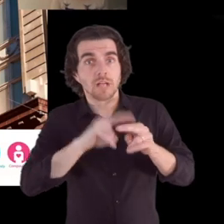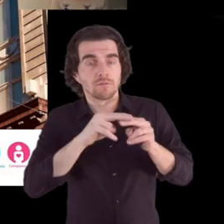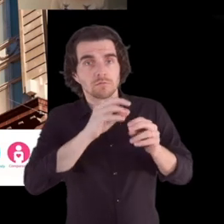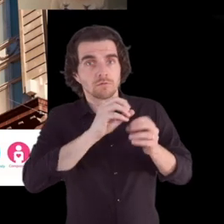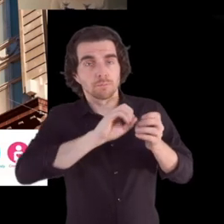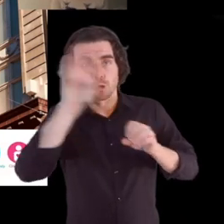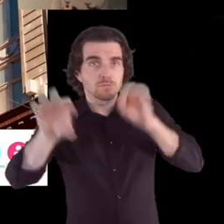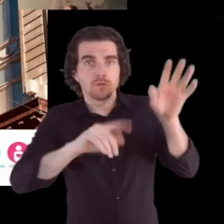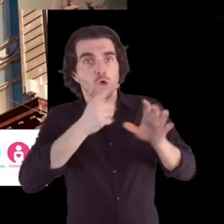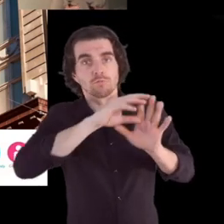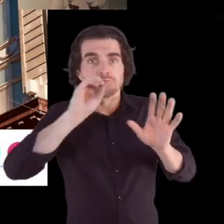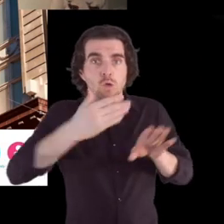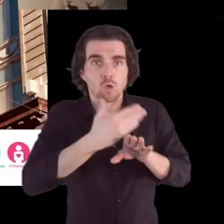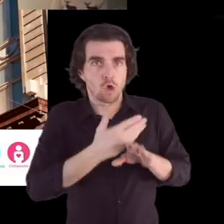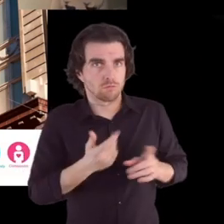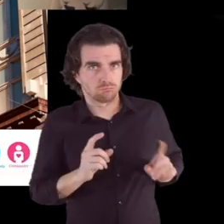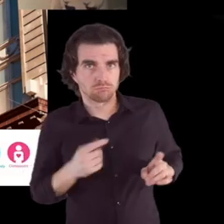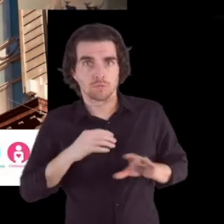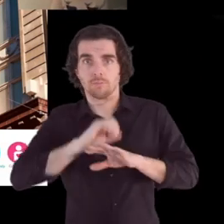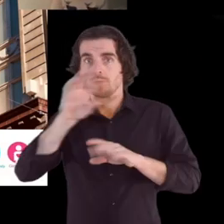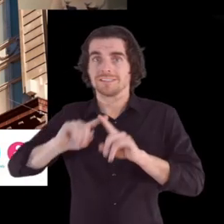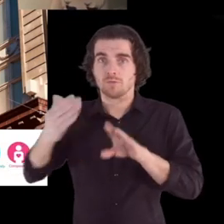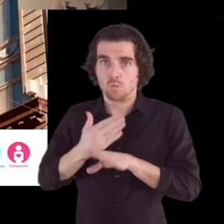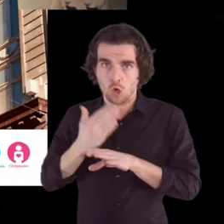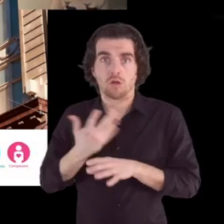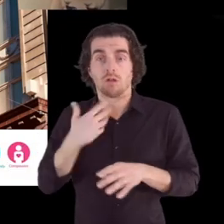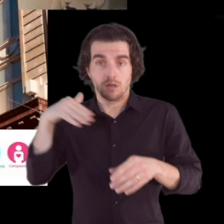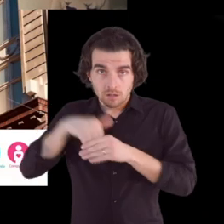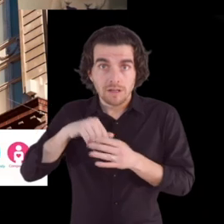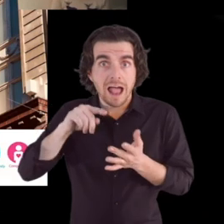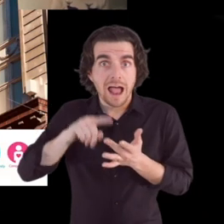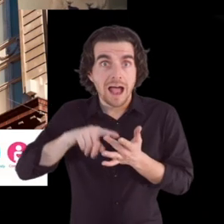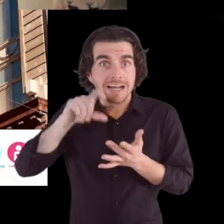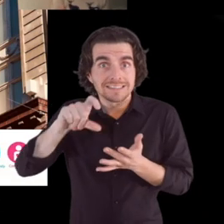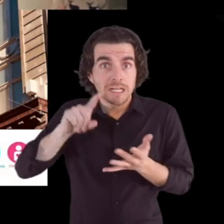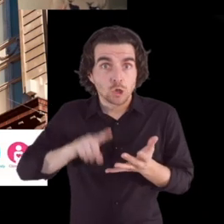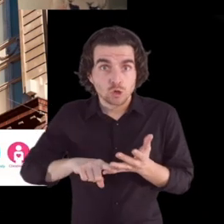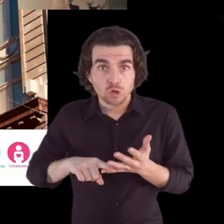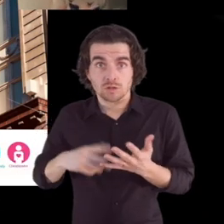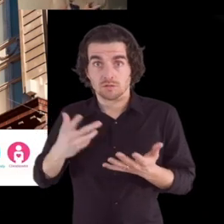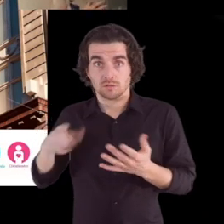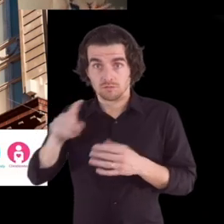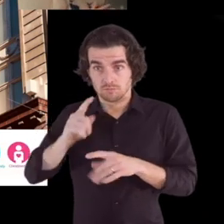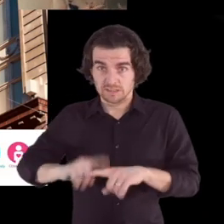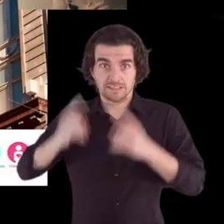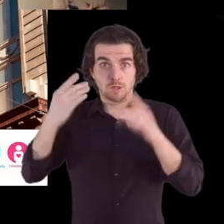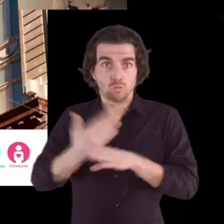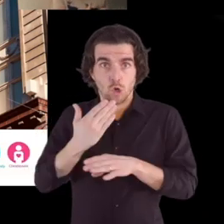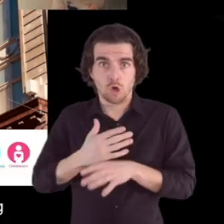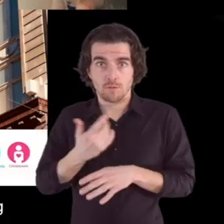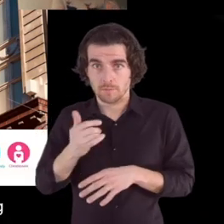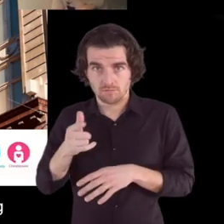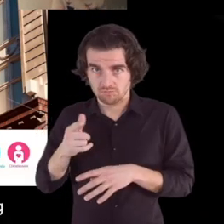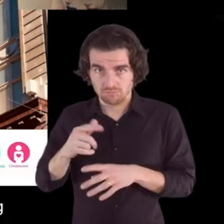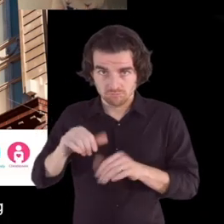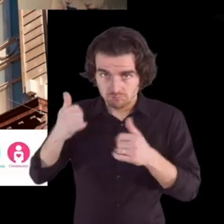redeployed as well. And redeployed into very different jobs, working in ICU when maybe perhaps they worked in something completely different, where they